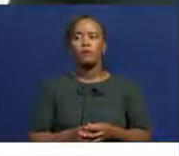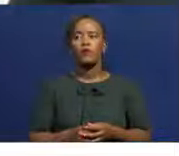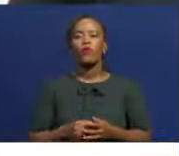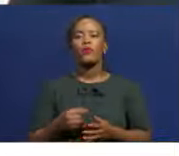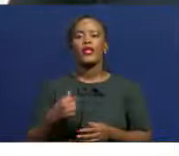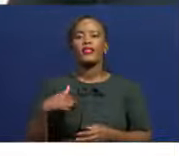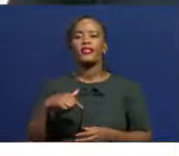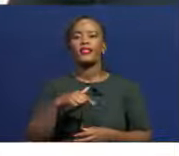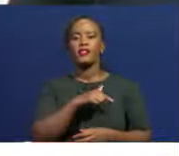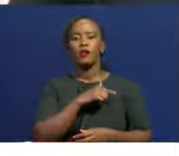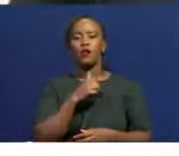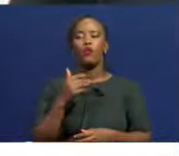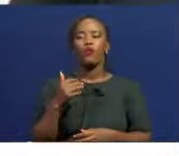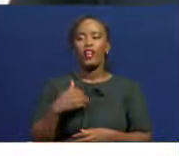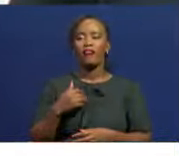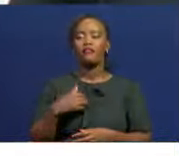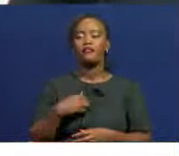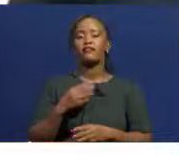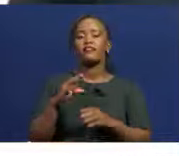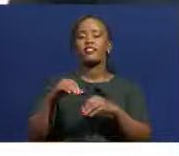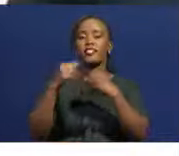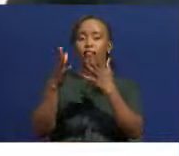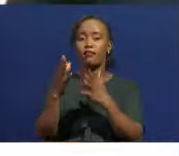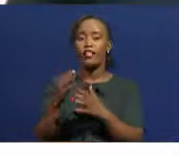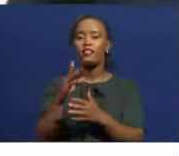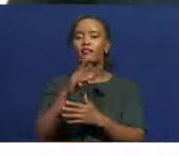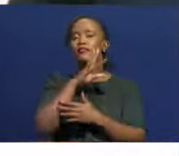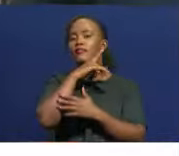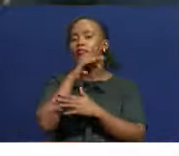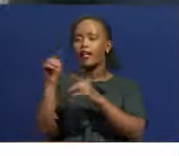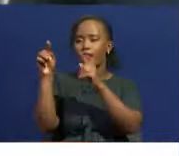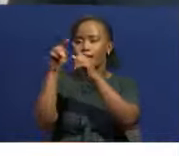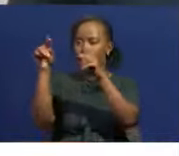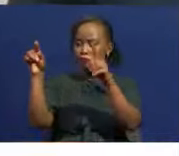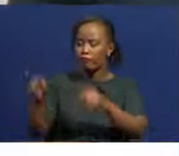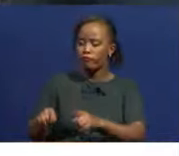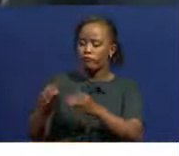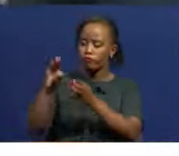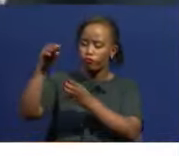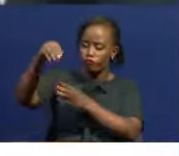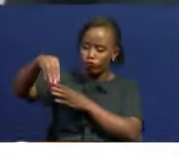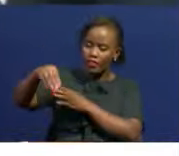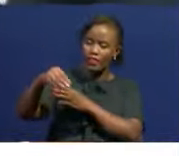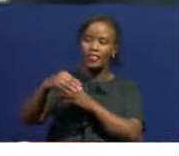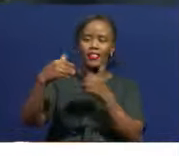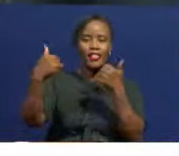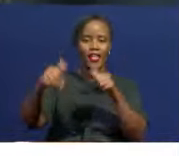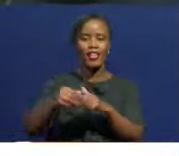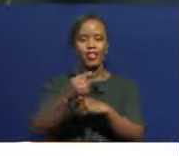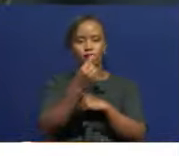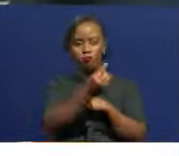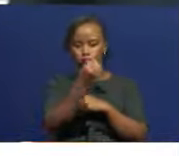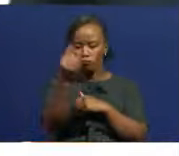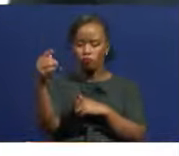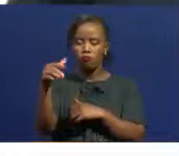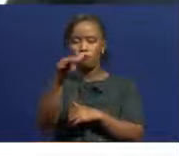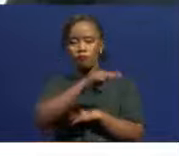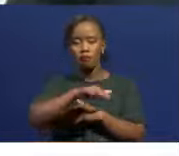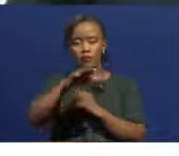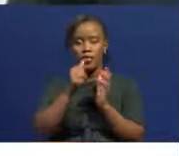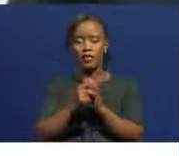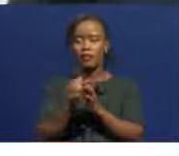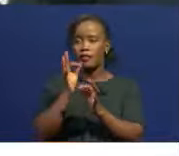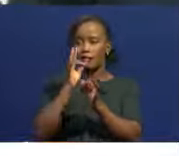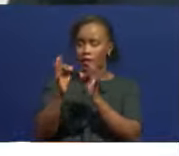Mepeana beans kwa kila eneo ya kuweka takataka. Tukipata